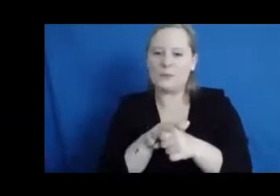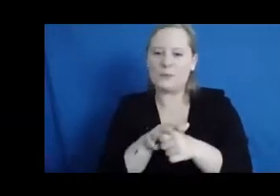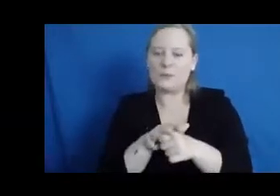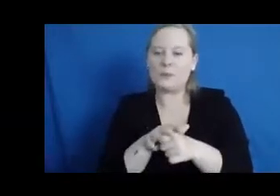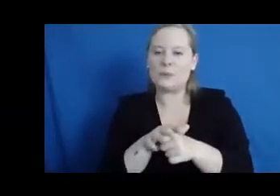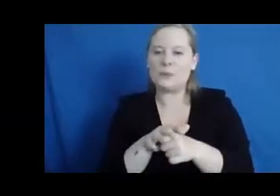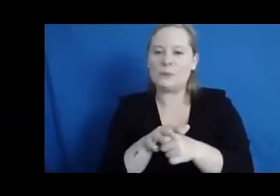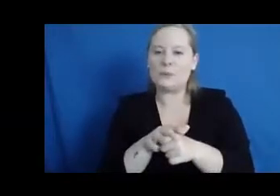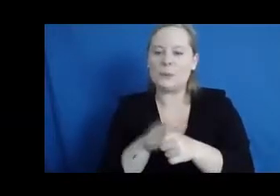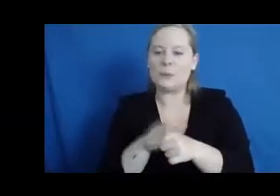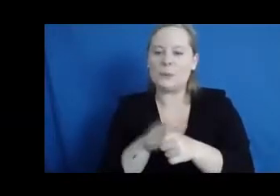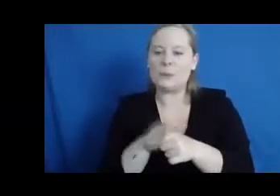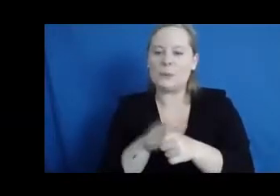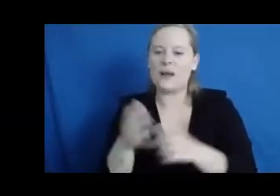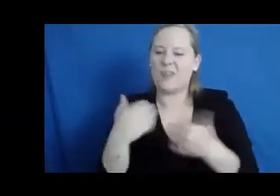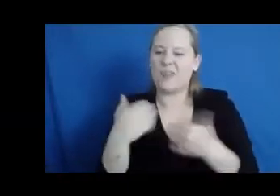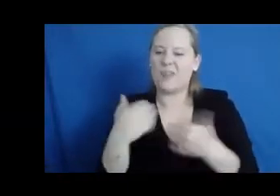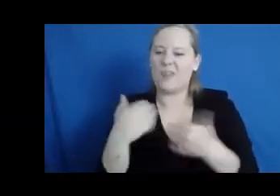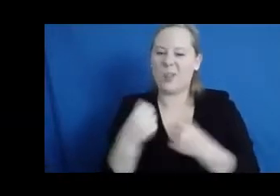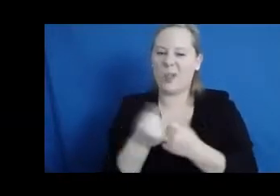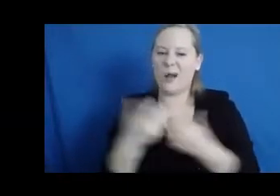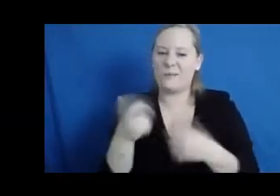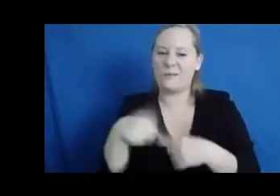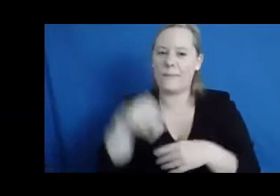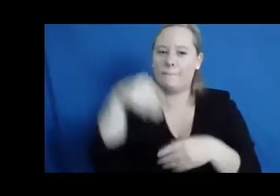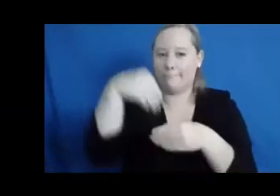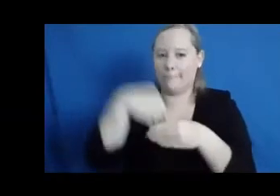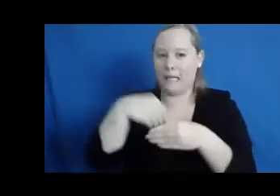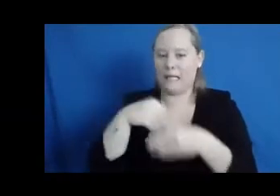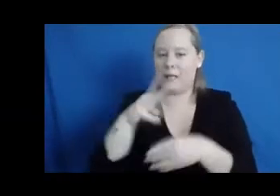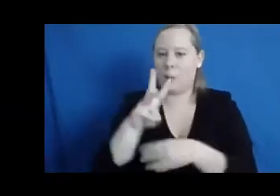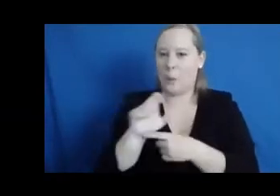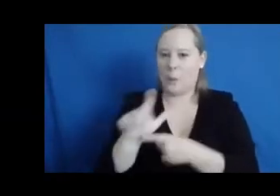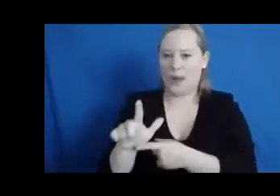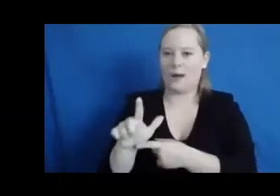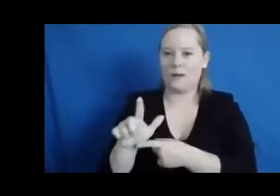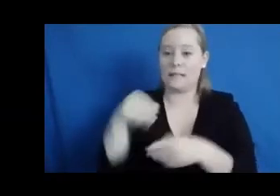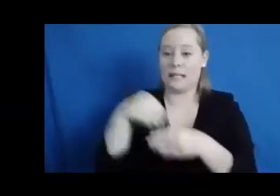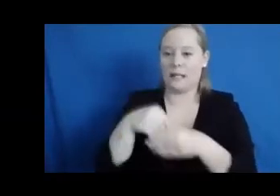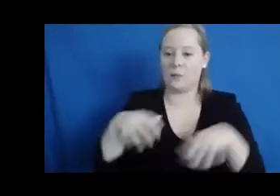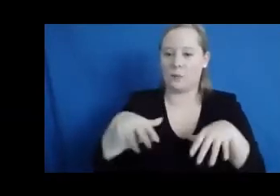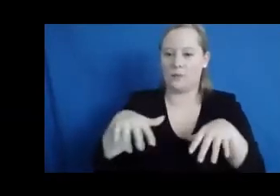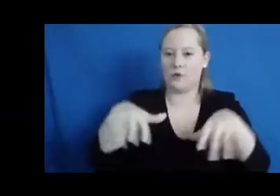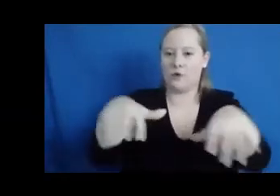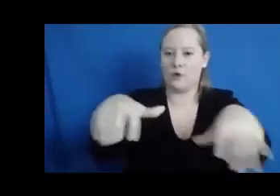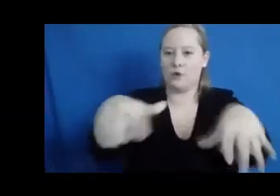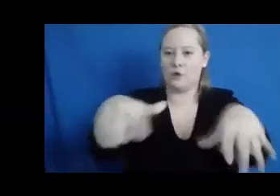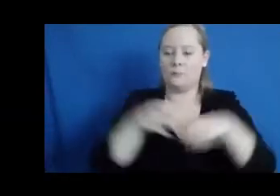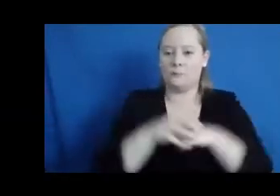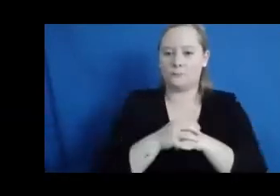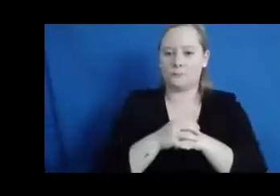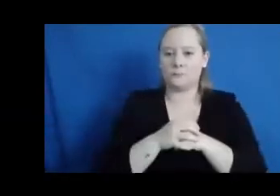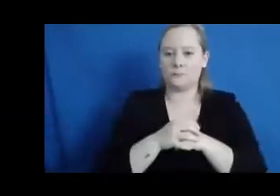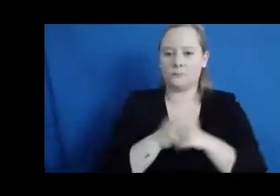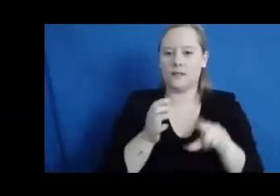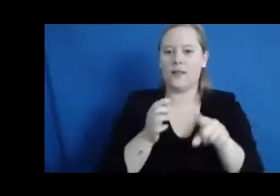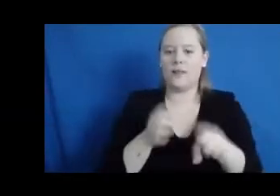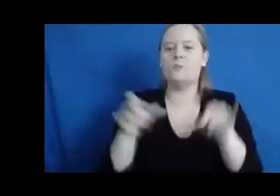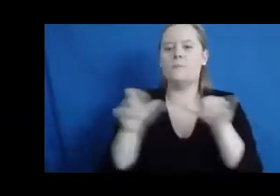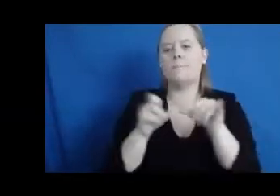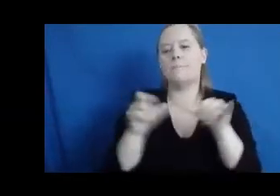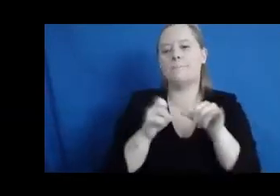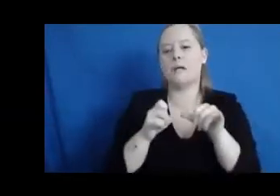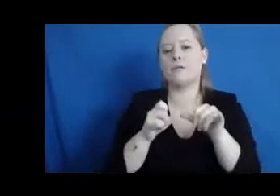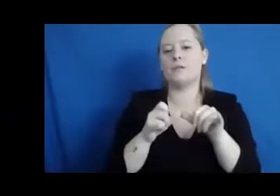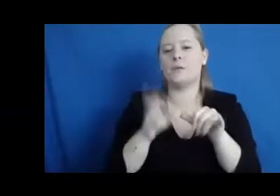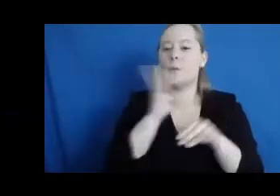them equipped in wells along the river. Several of them, like this, are actually measuring the groundwater level